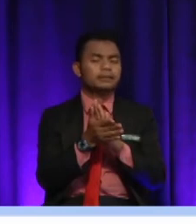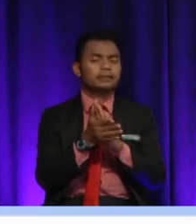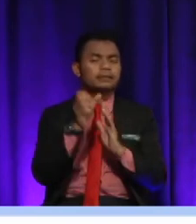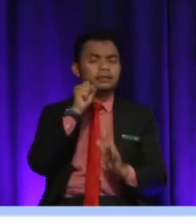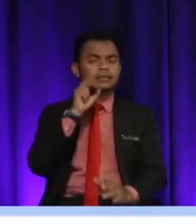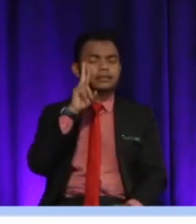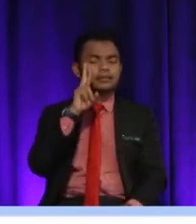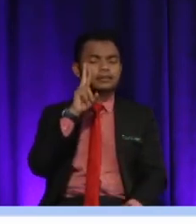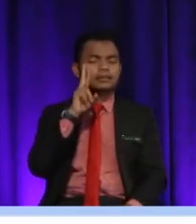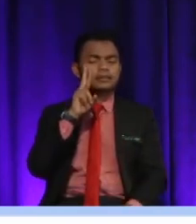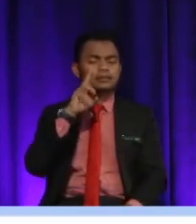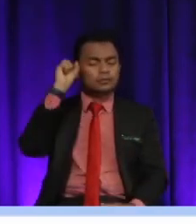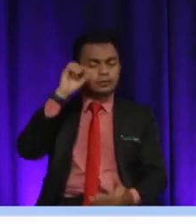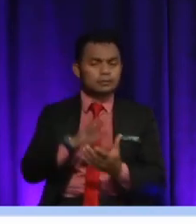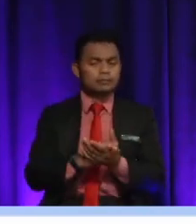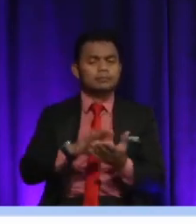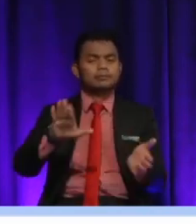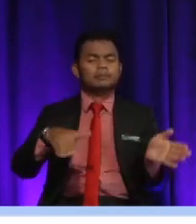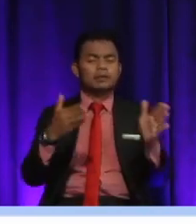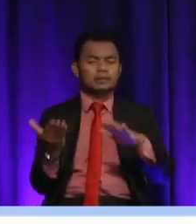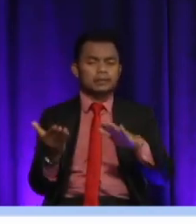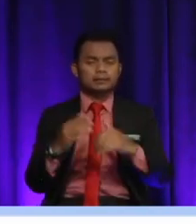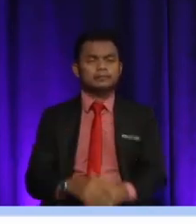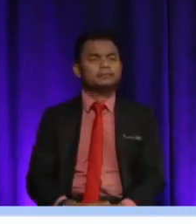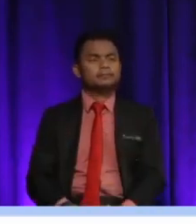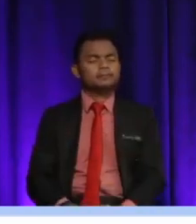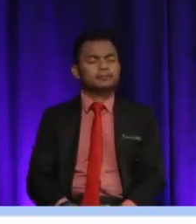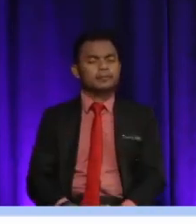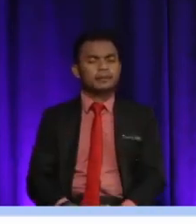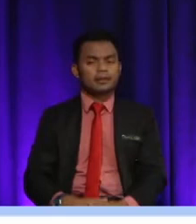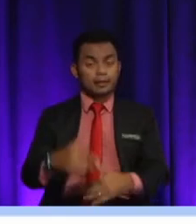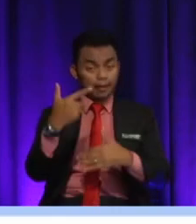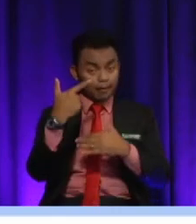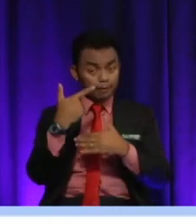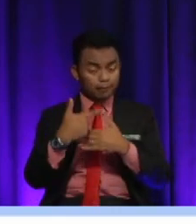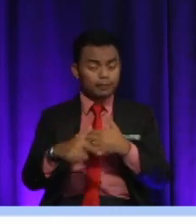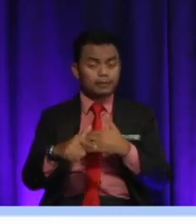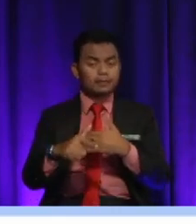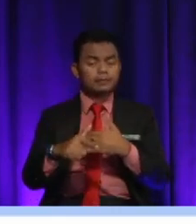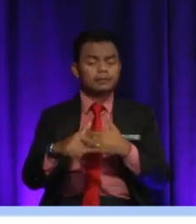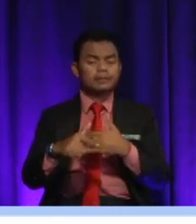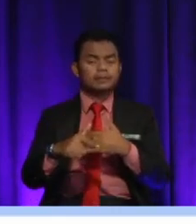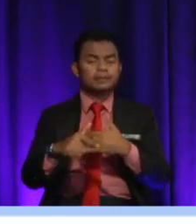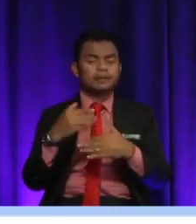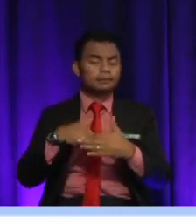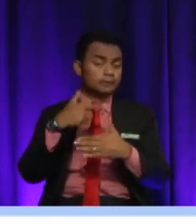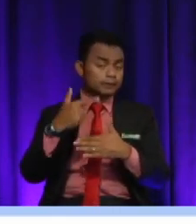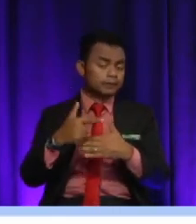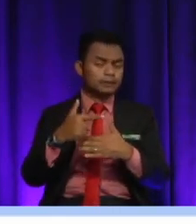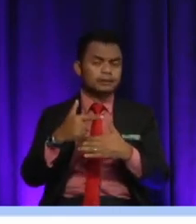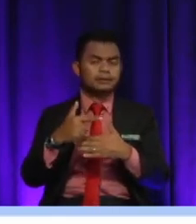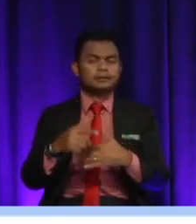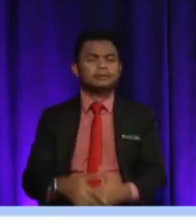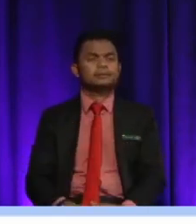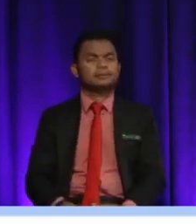And then we look at the sentence after inherited, the Winchester Gun and Rifle Company, which had made